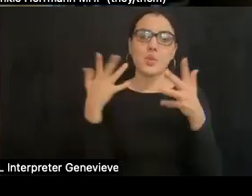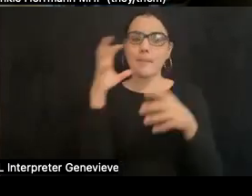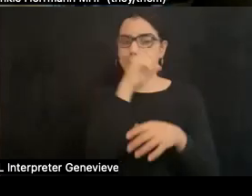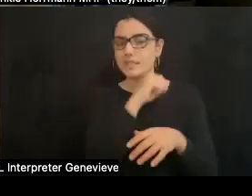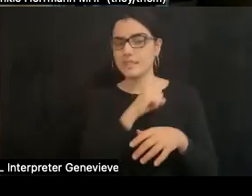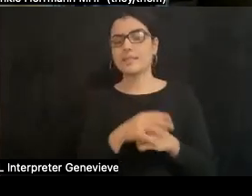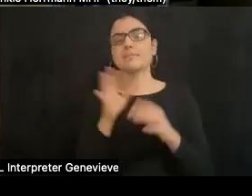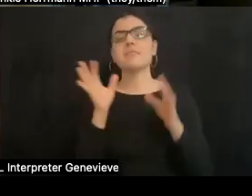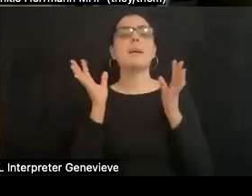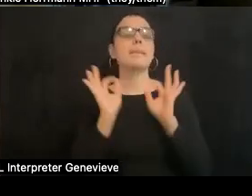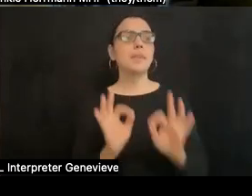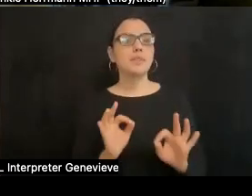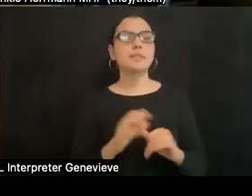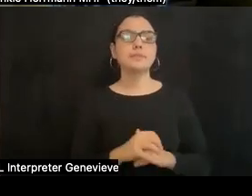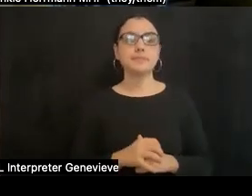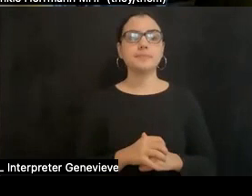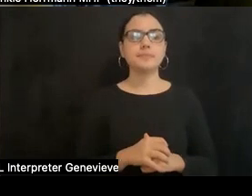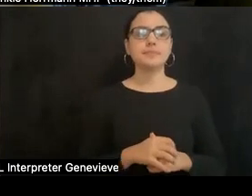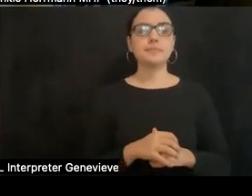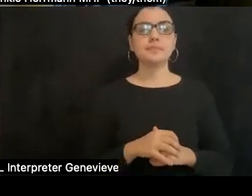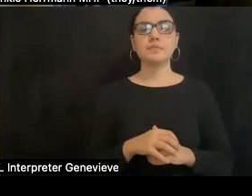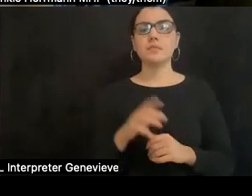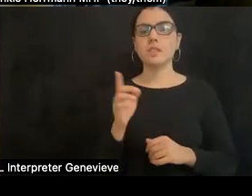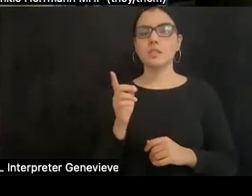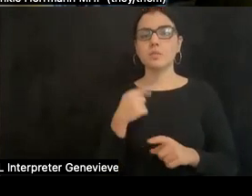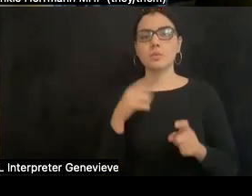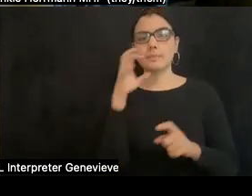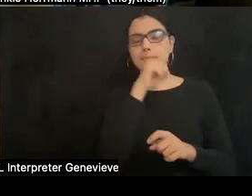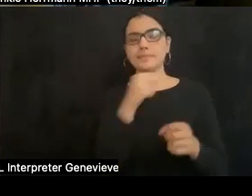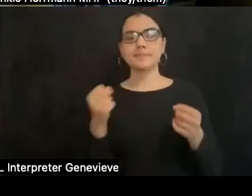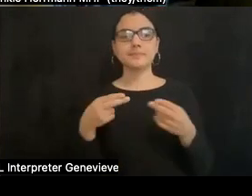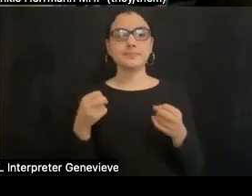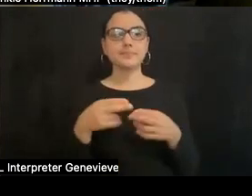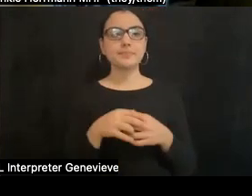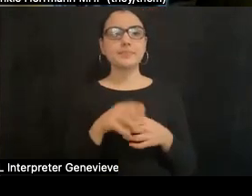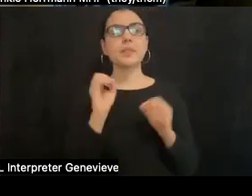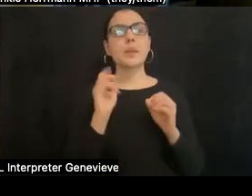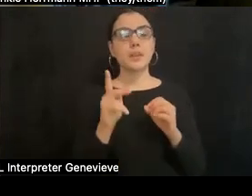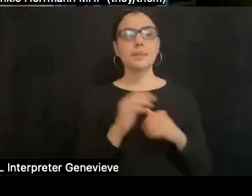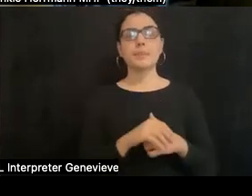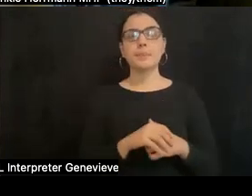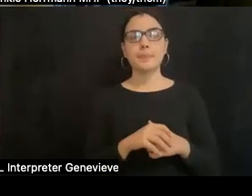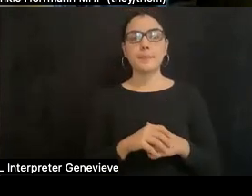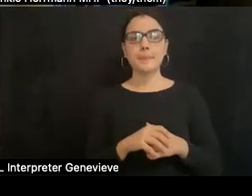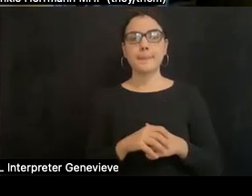Perfect. Oh, where did I go? Okay, cool.